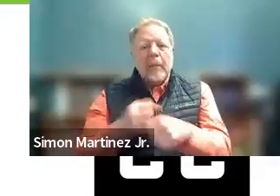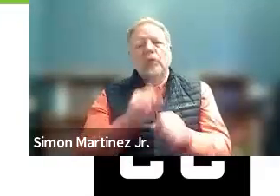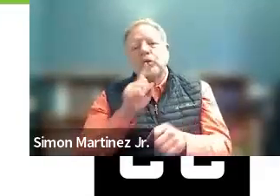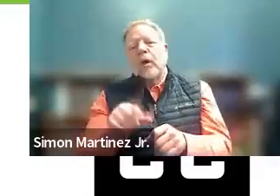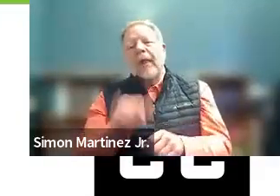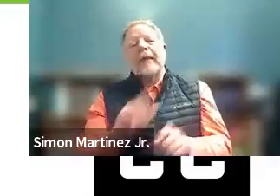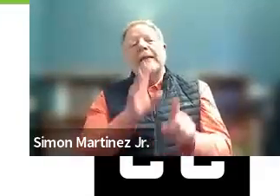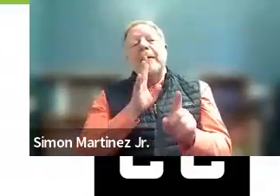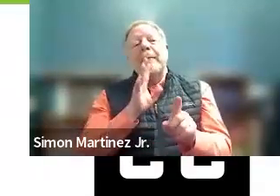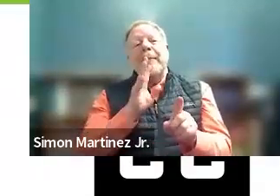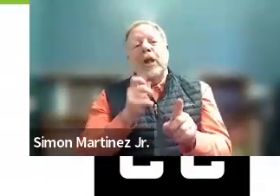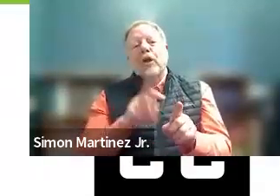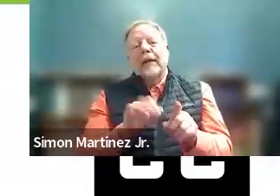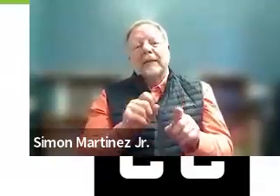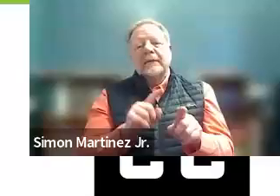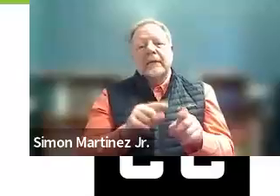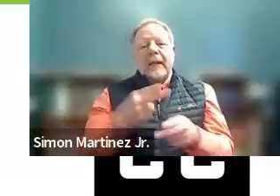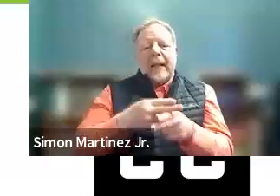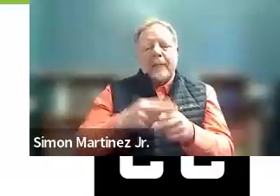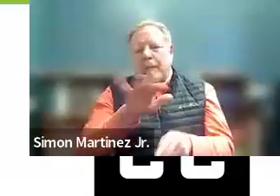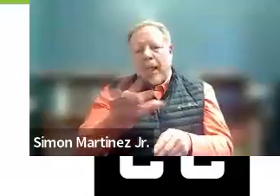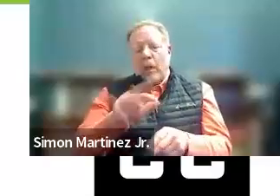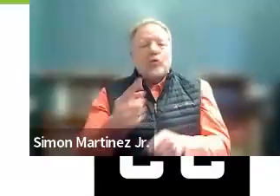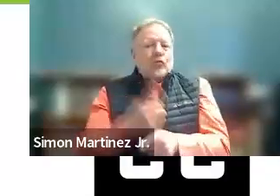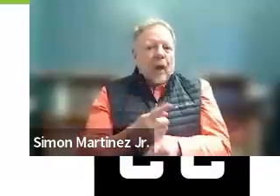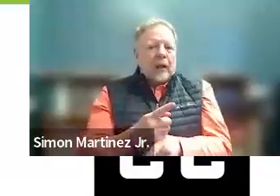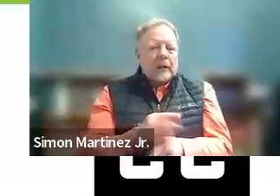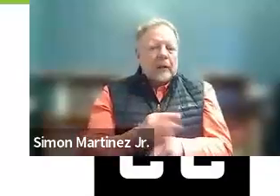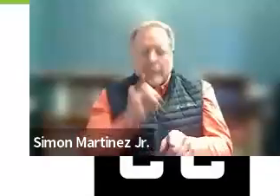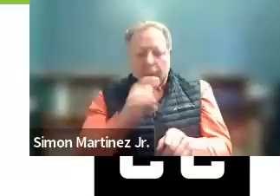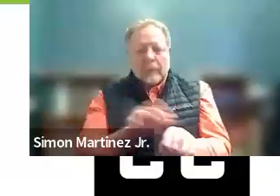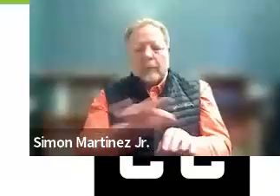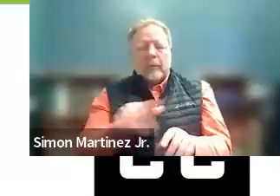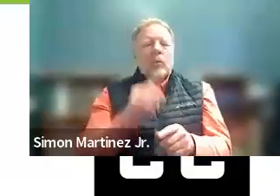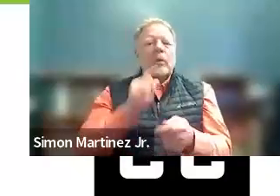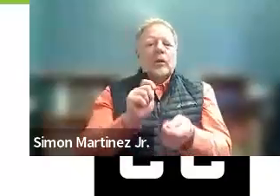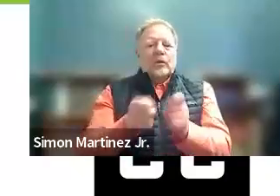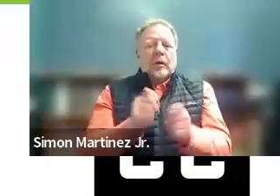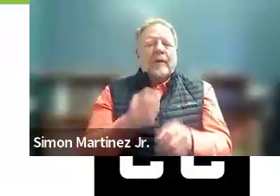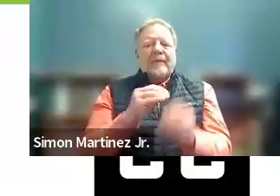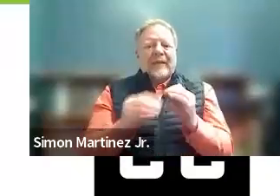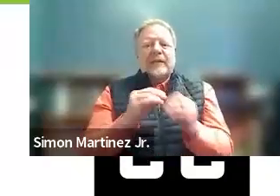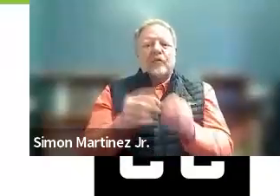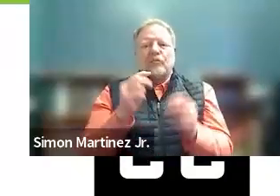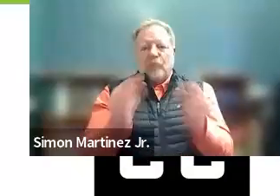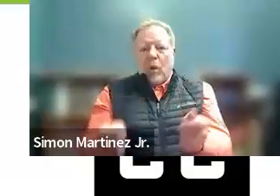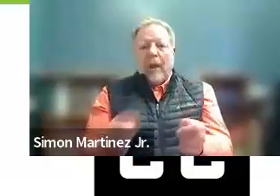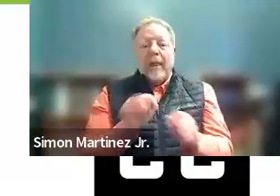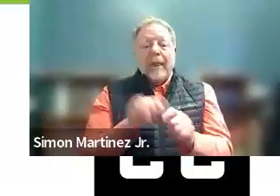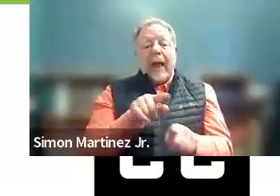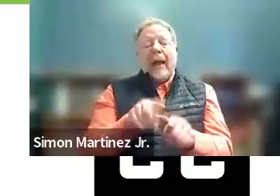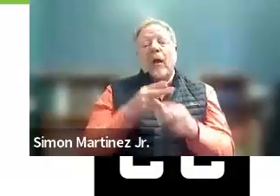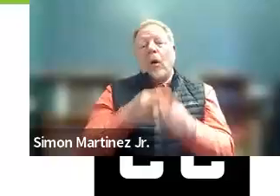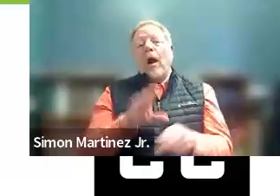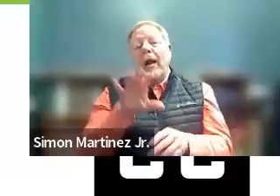the speakers are names are spelled correctly. And then you can apply that caption track. Sometimes it's called